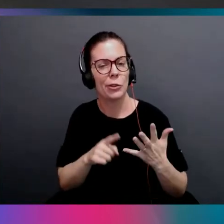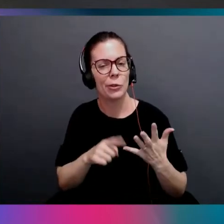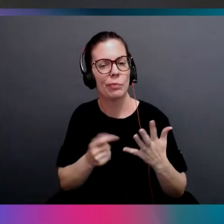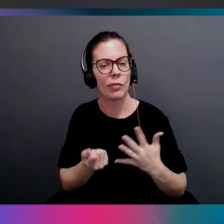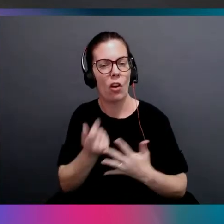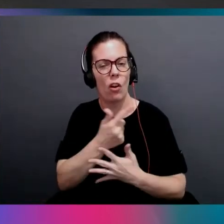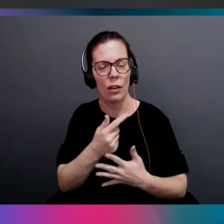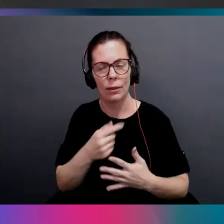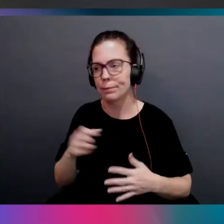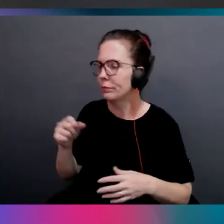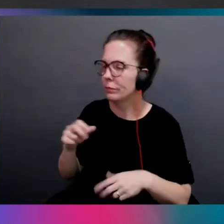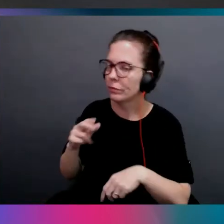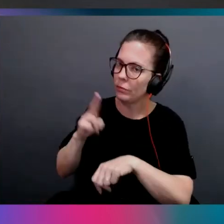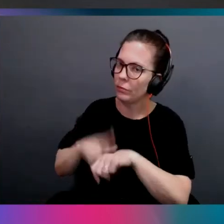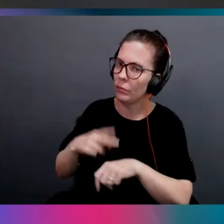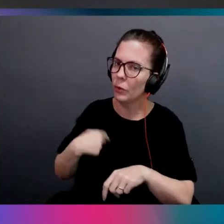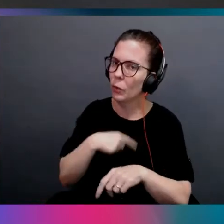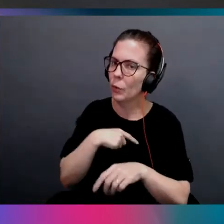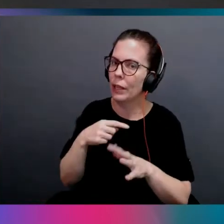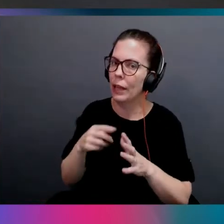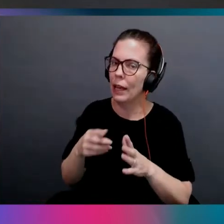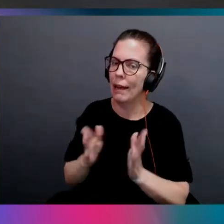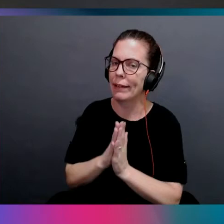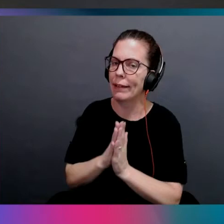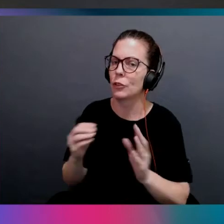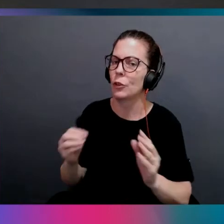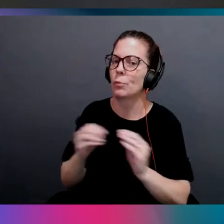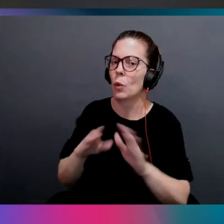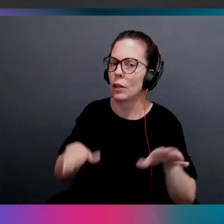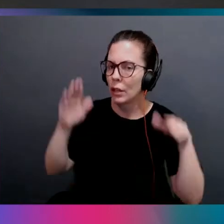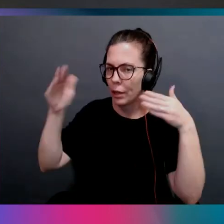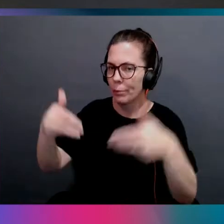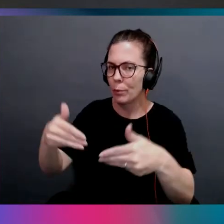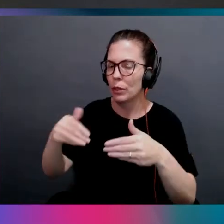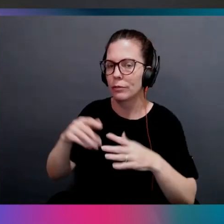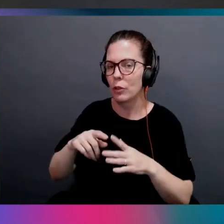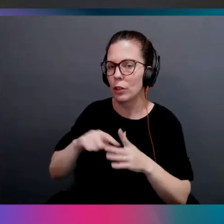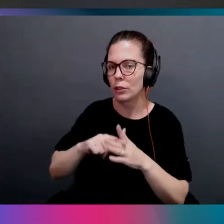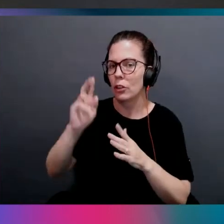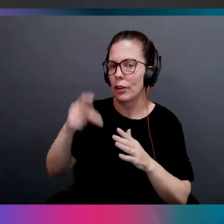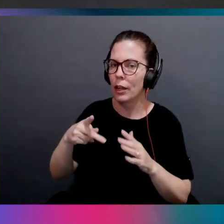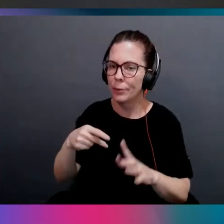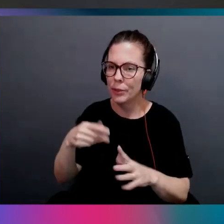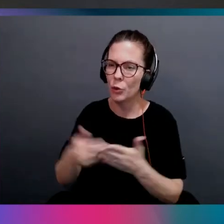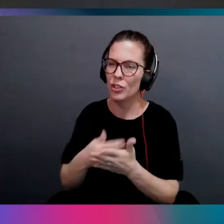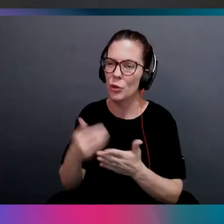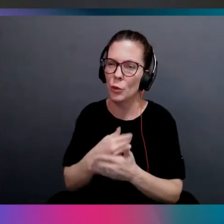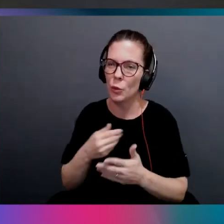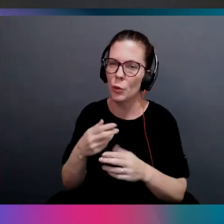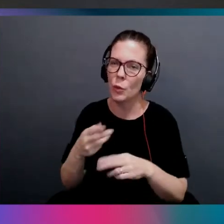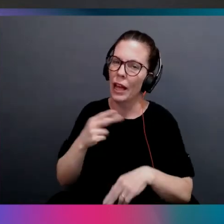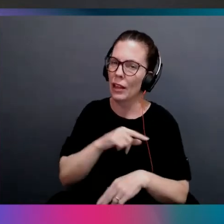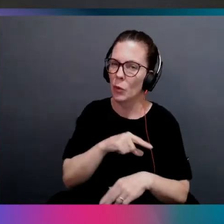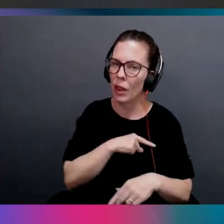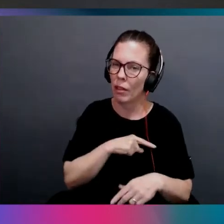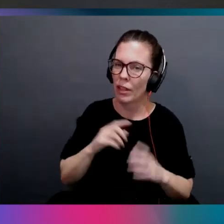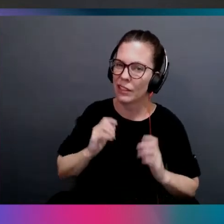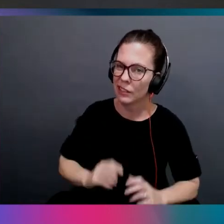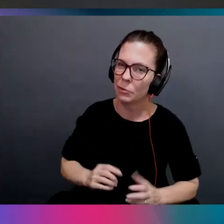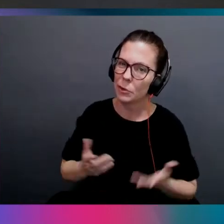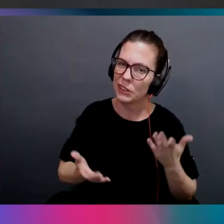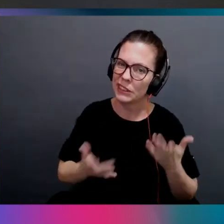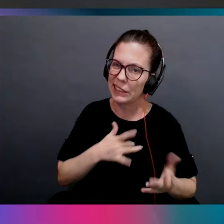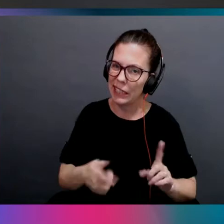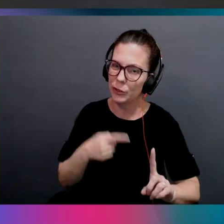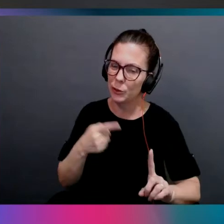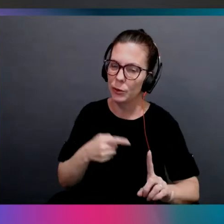asking, more important to startups here, so maybe attracting new, highly qualified customers. Yeah, that's a good point. That's a good point. And maybe you have to